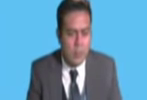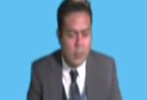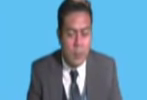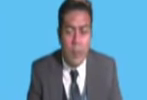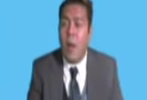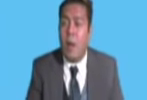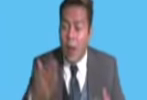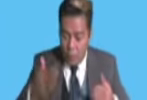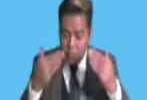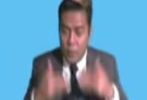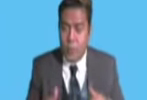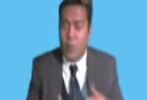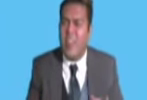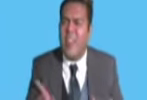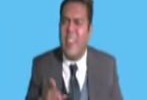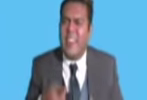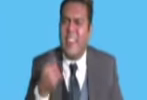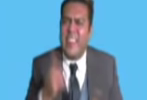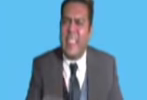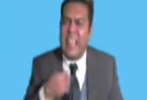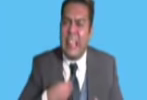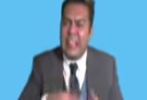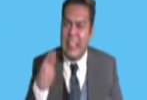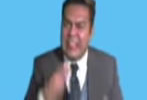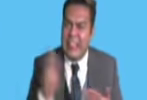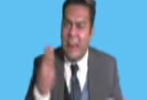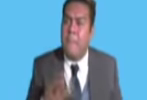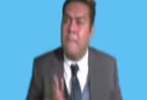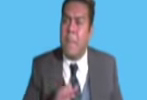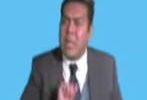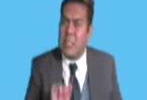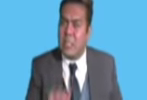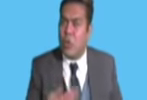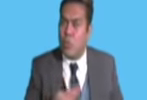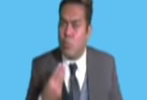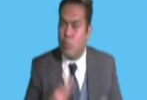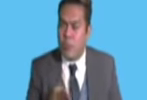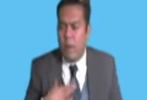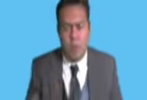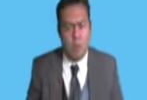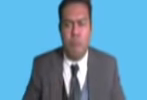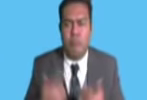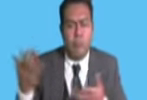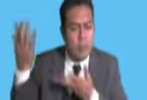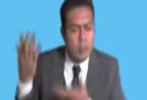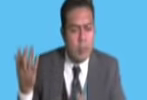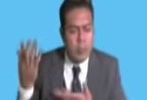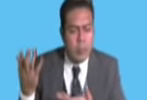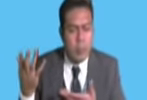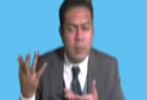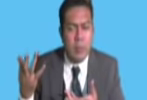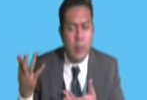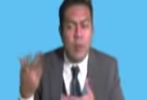Honorable Speaker, I'll move on to the e-ticketing system. This system has brought about a huge burden to our people, particularly